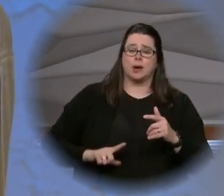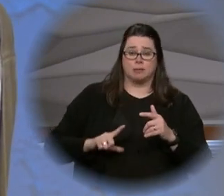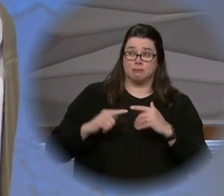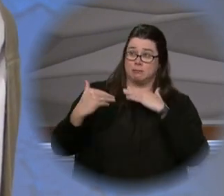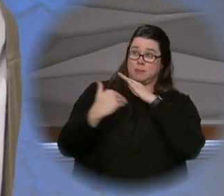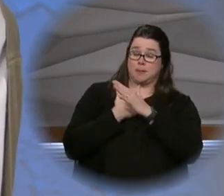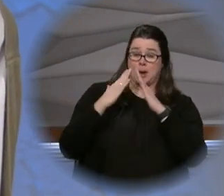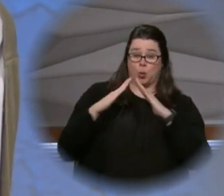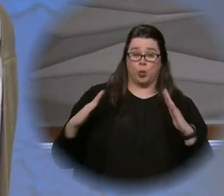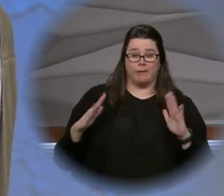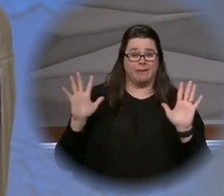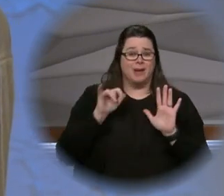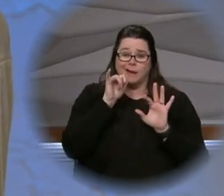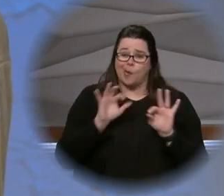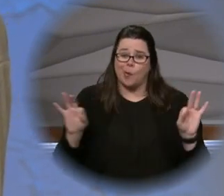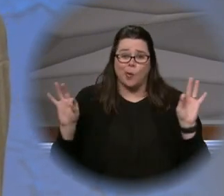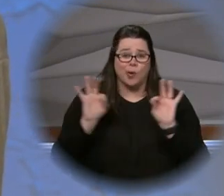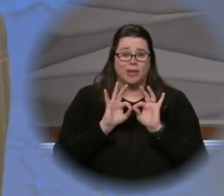Lord,